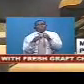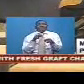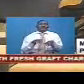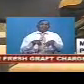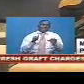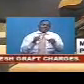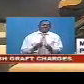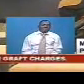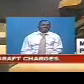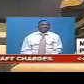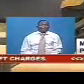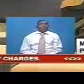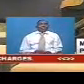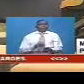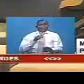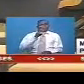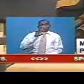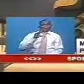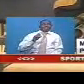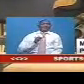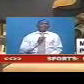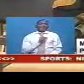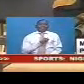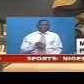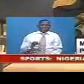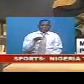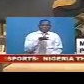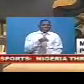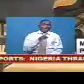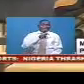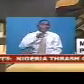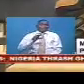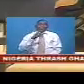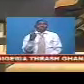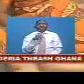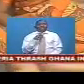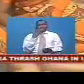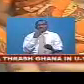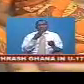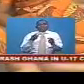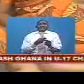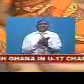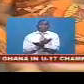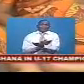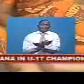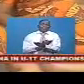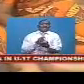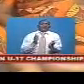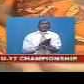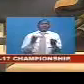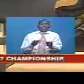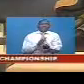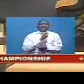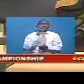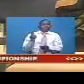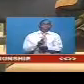to be a pressing need. Out of 75 staff members, only 33 have accommodation. The campus